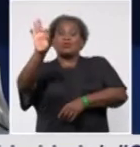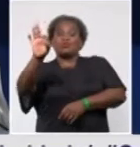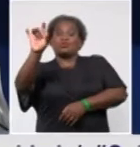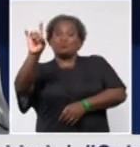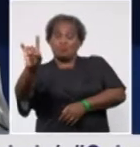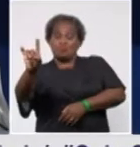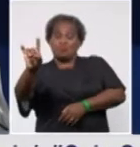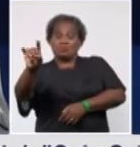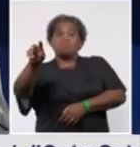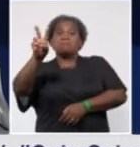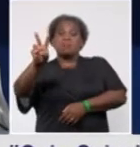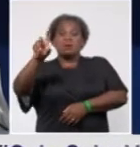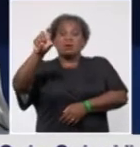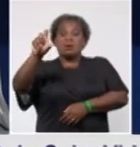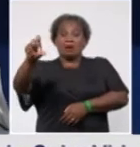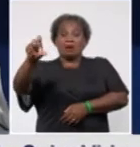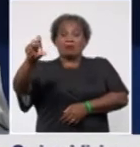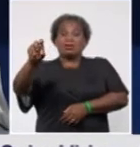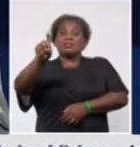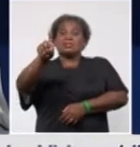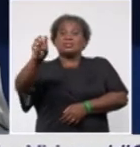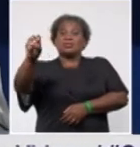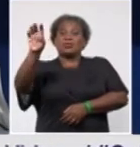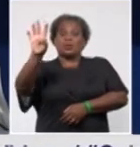140 from Artemisa,